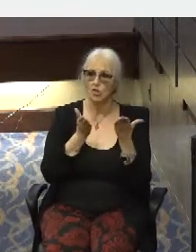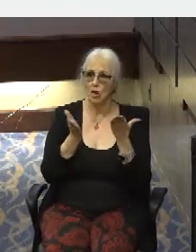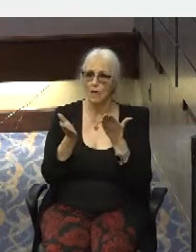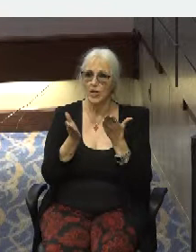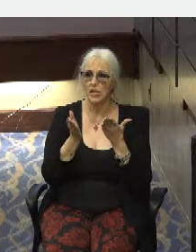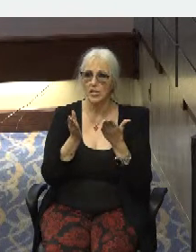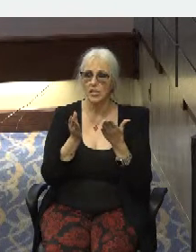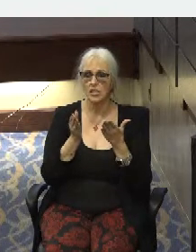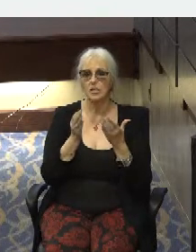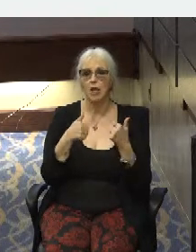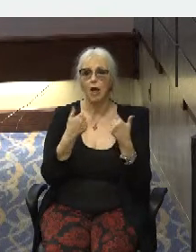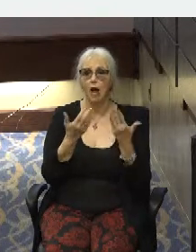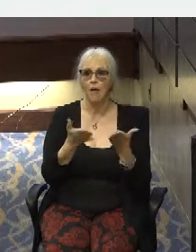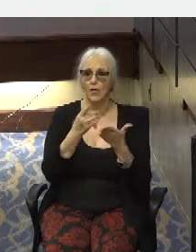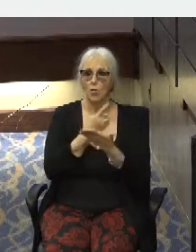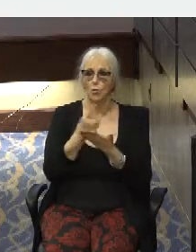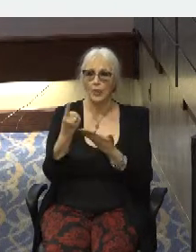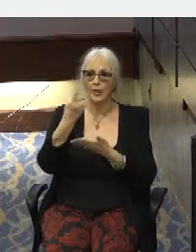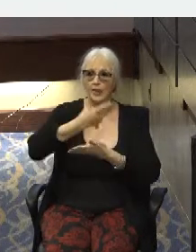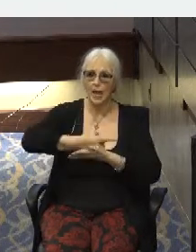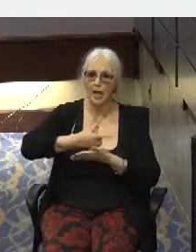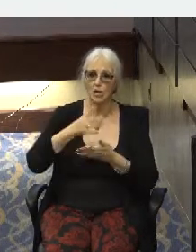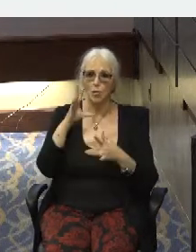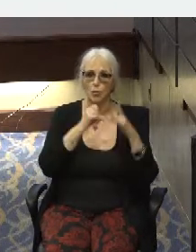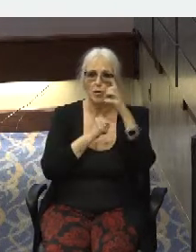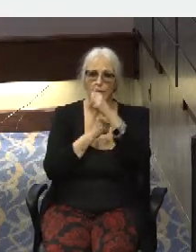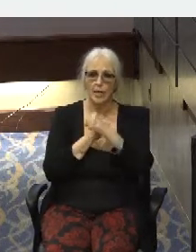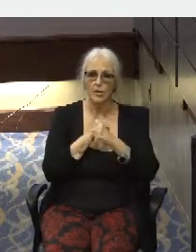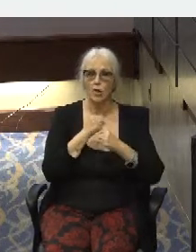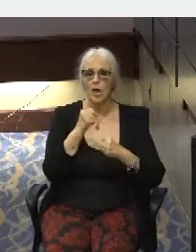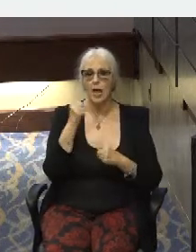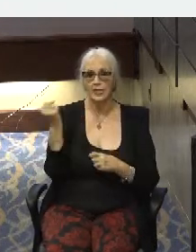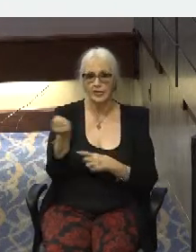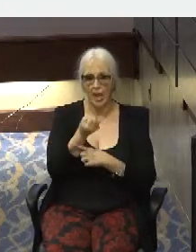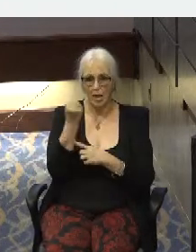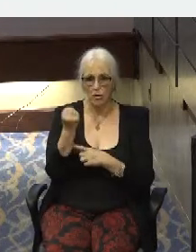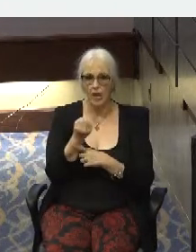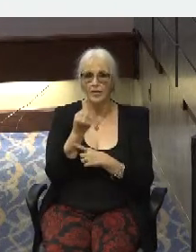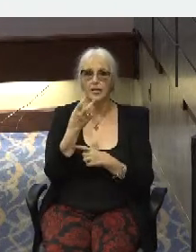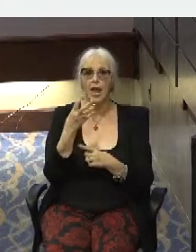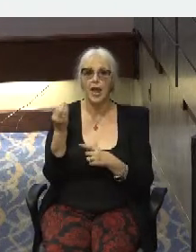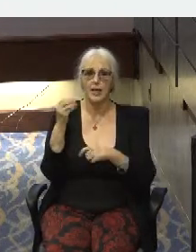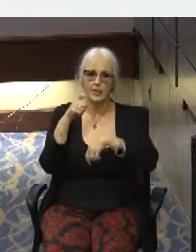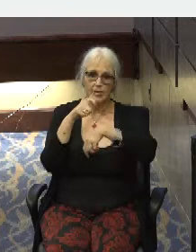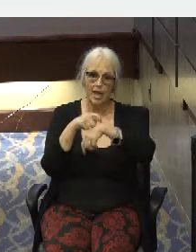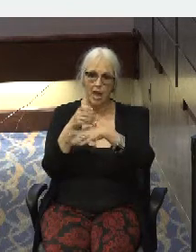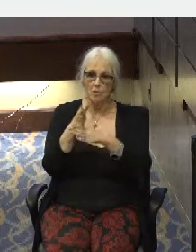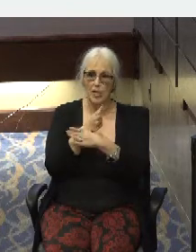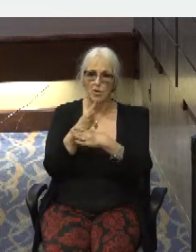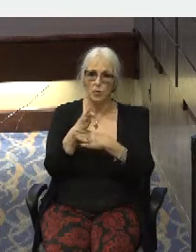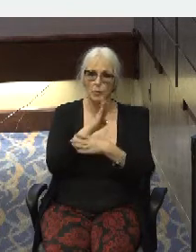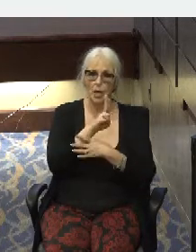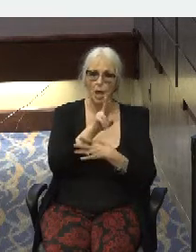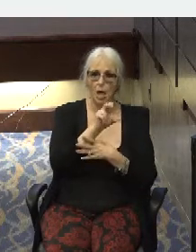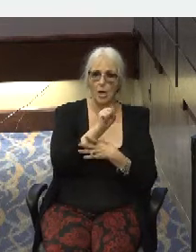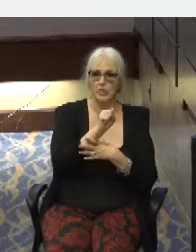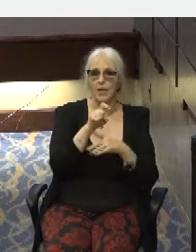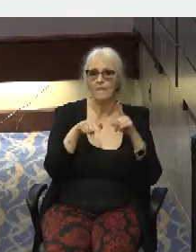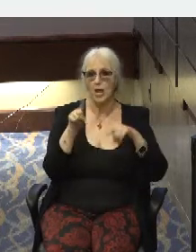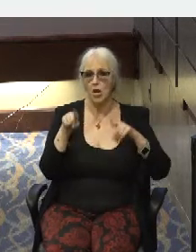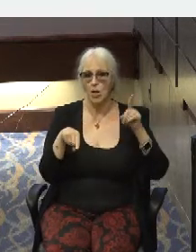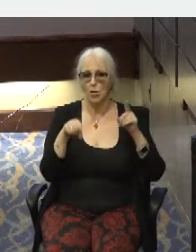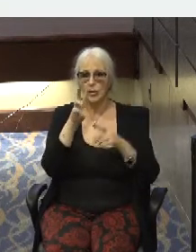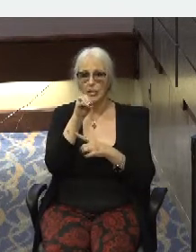basically offered on weekdays on a predictable schedule, Saturdays on a varied schedule, and then the time between buses generally varies from 60